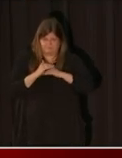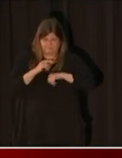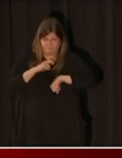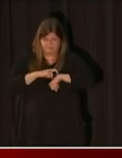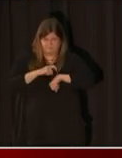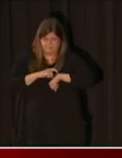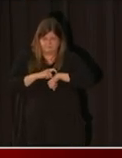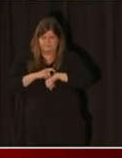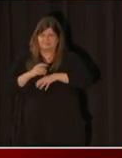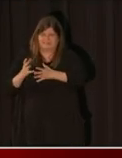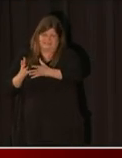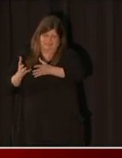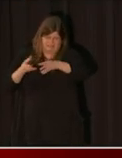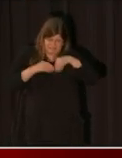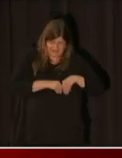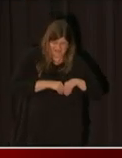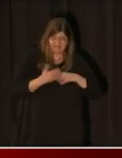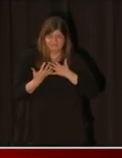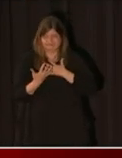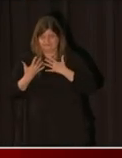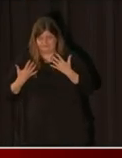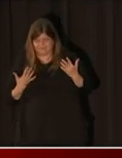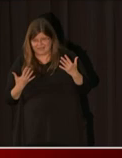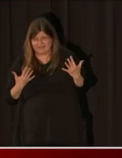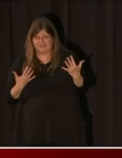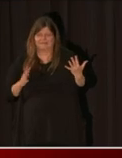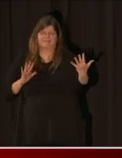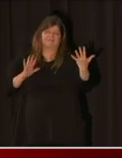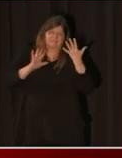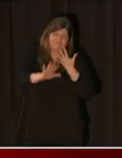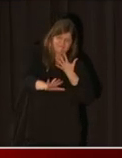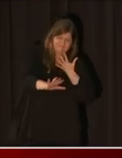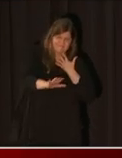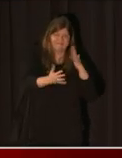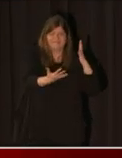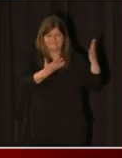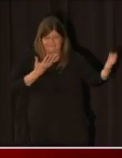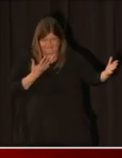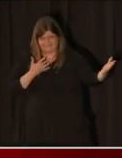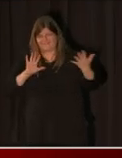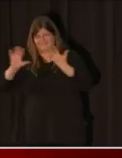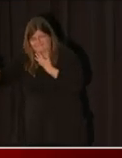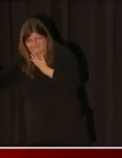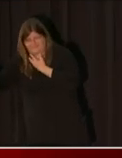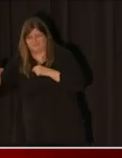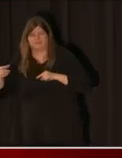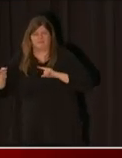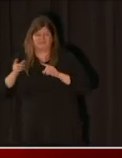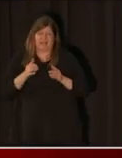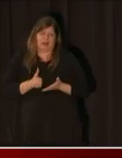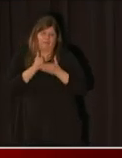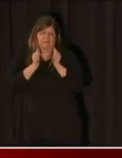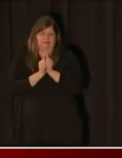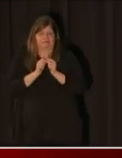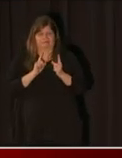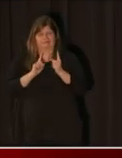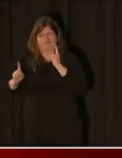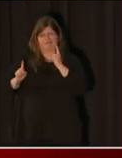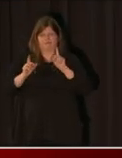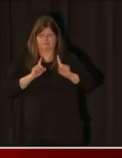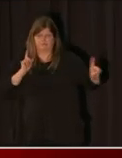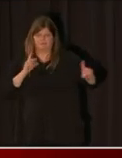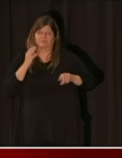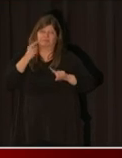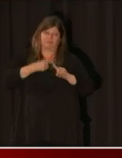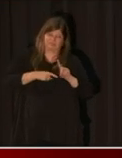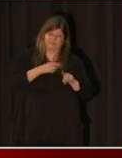cell, which helps with social distancing. It also allows for DOC to be able to more safely